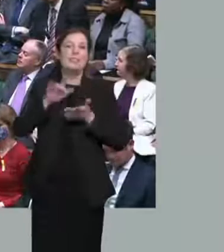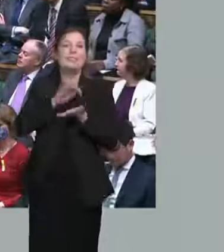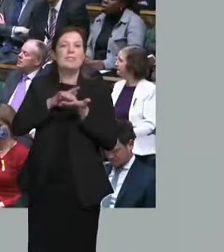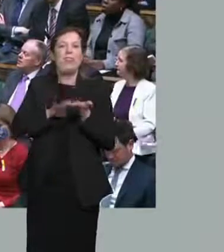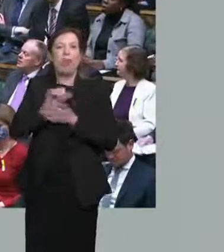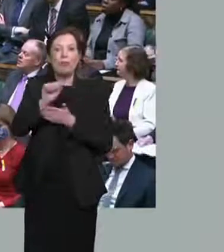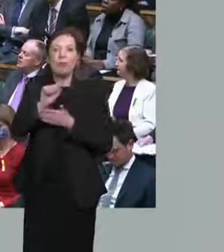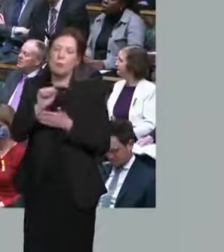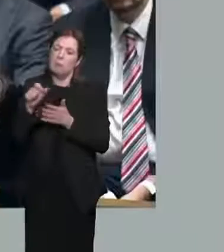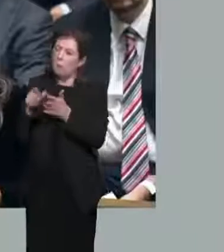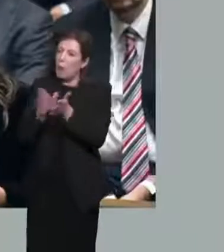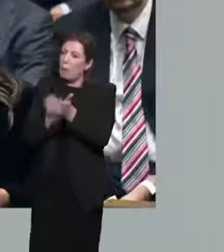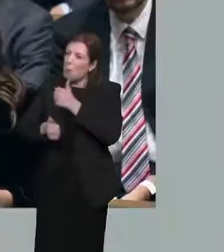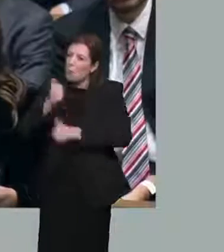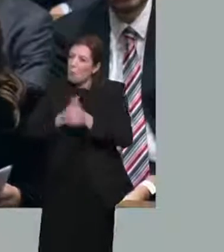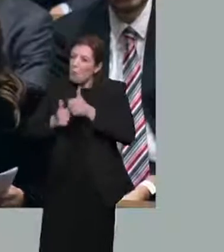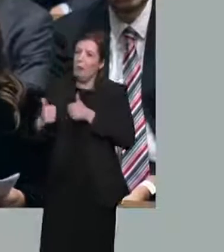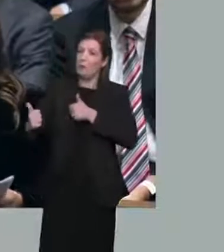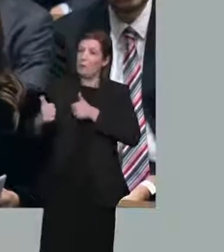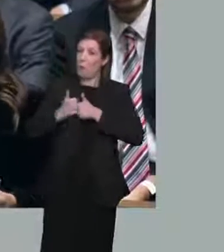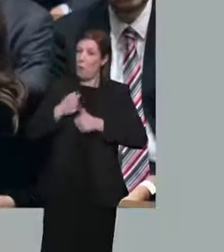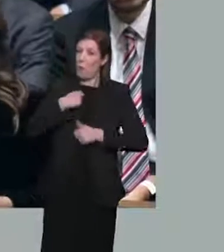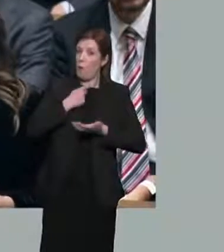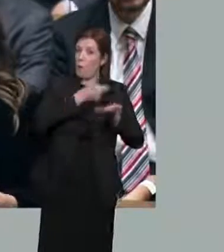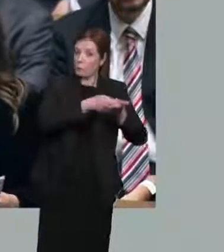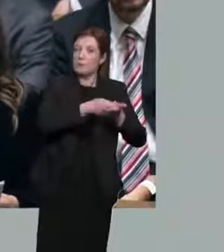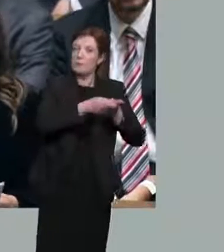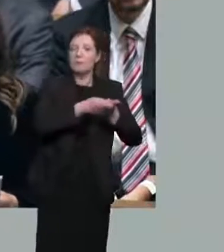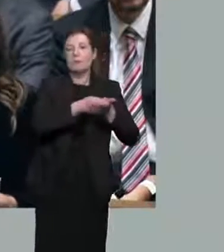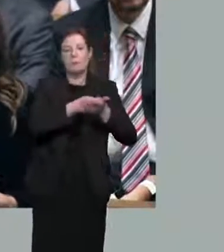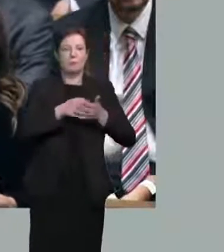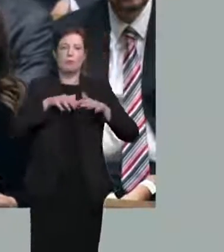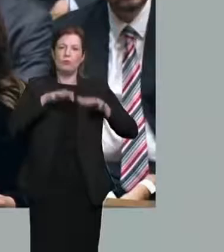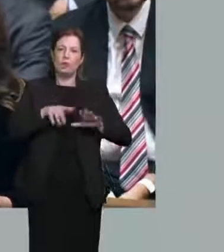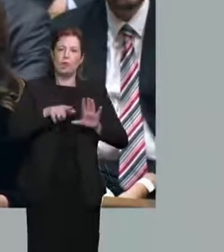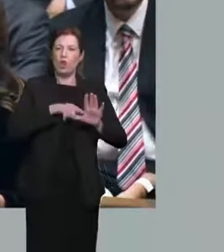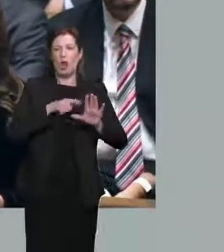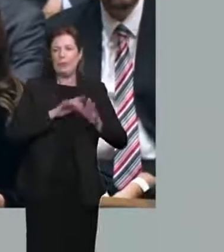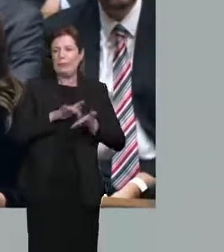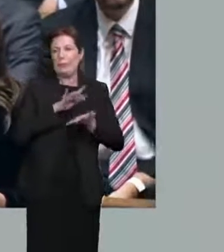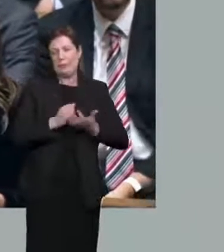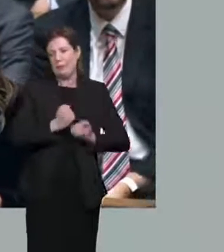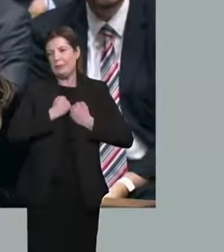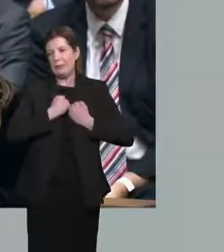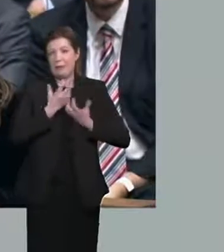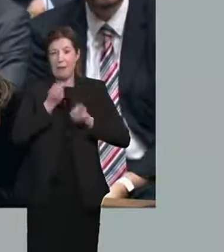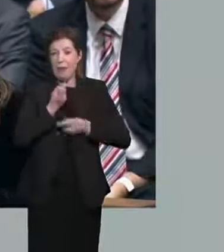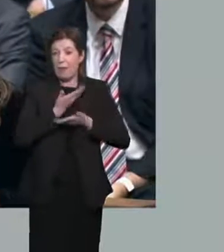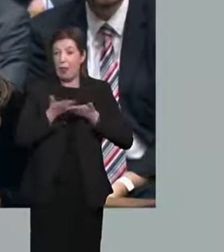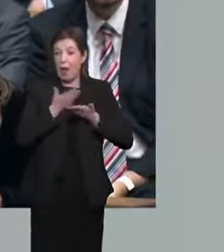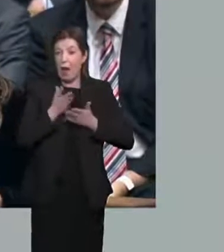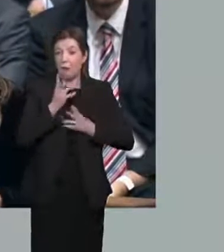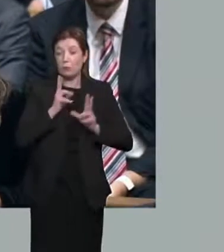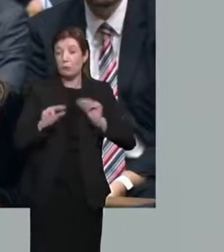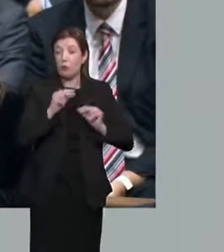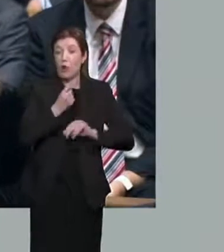want to offer his support for our bid. It would bring immense benefits and kudos to Britain's youngest city. With over 120 languages spoken across